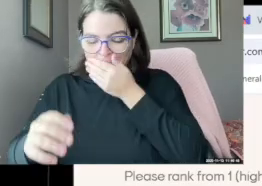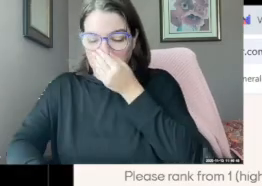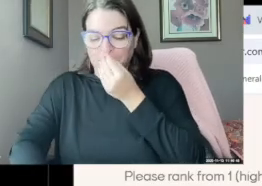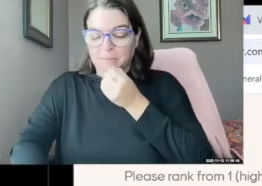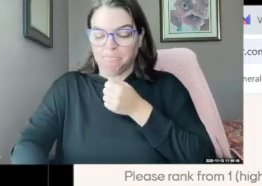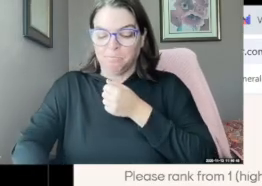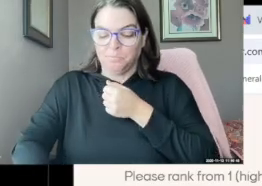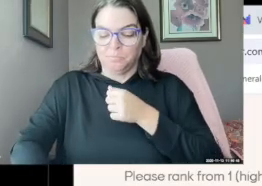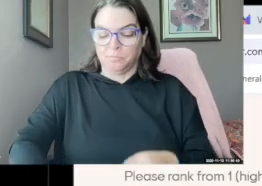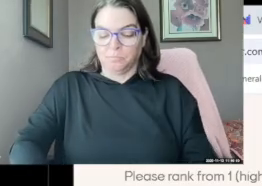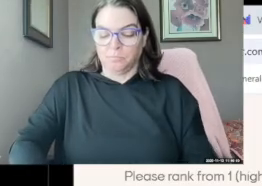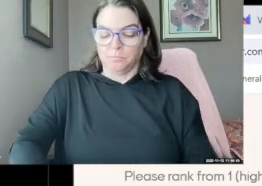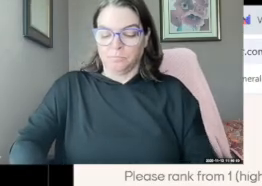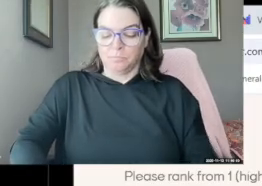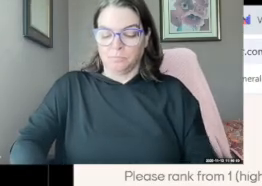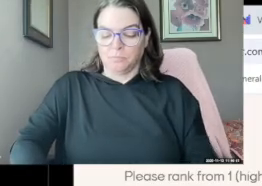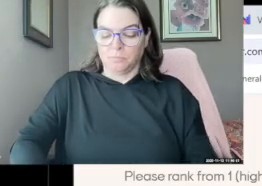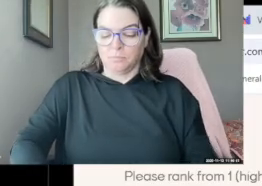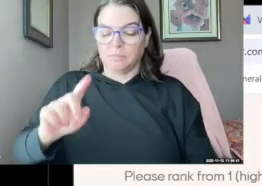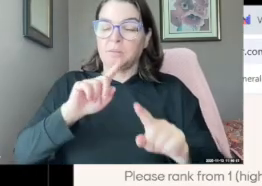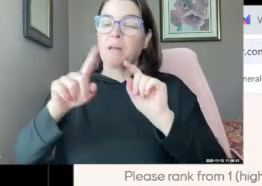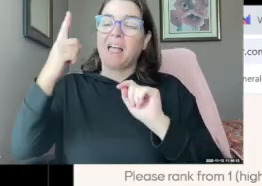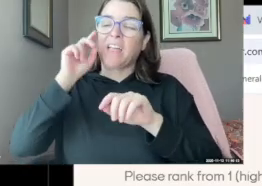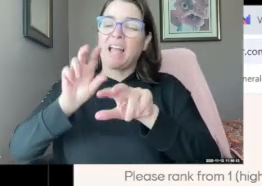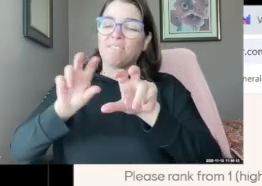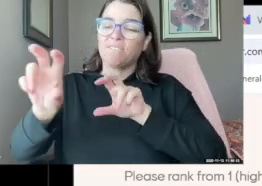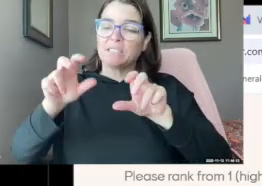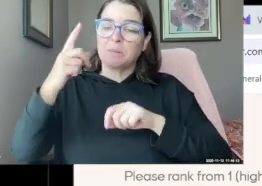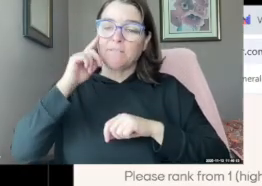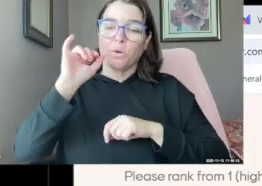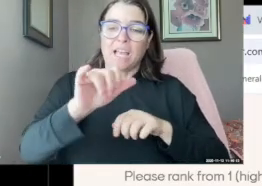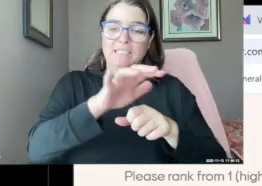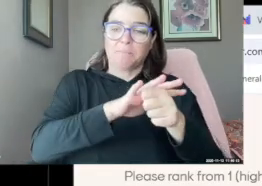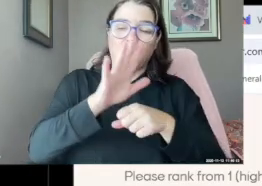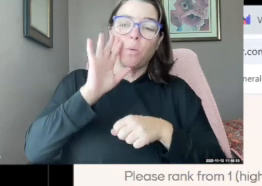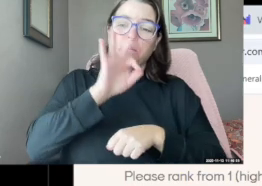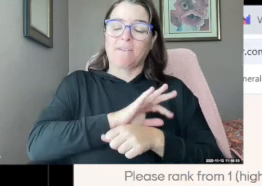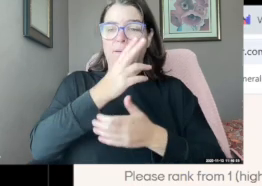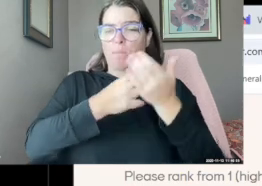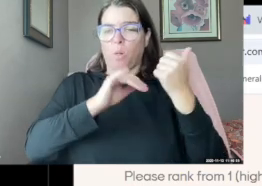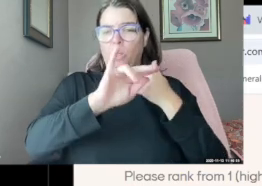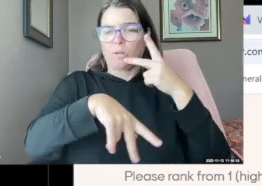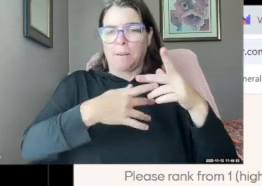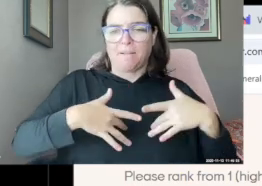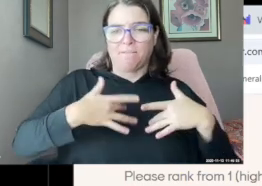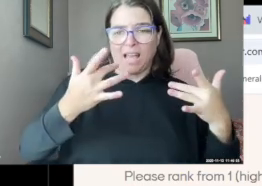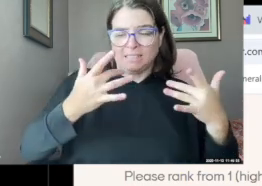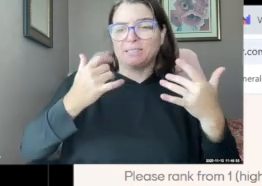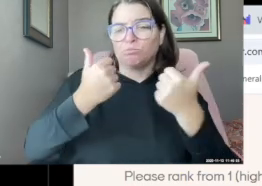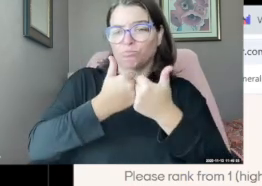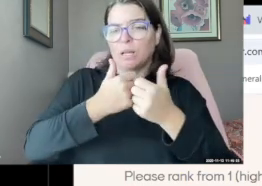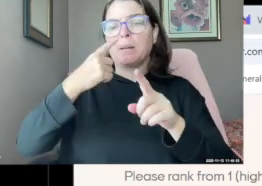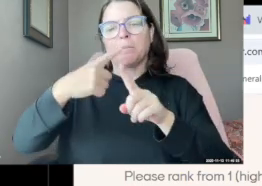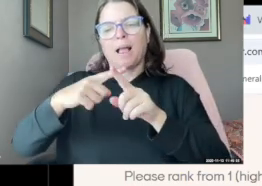guests end up no longer being in the state of California. But I think particularly investments in those spaces will